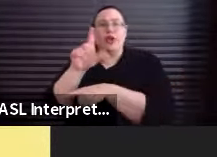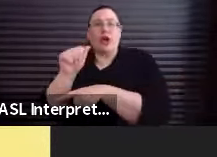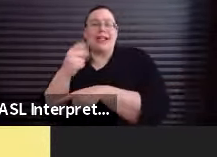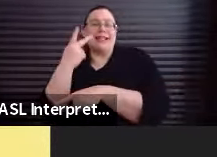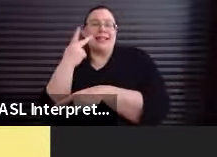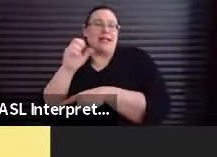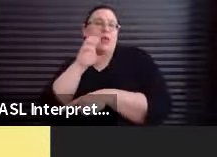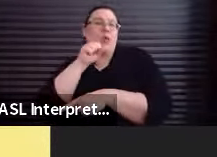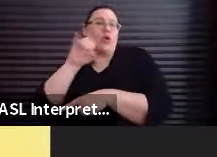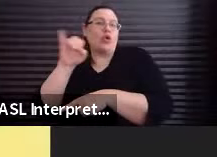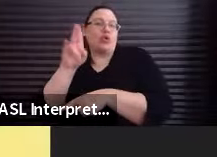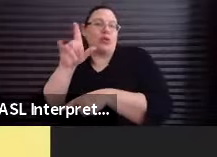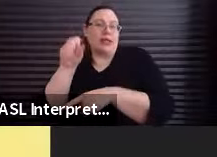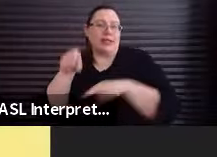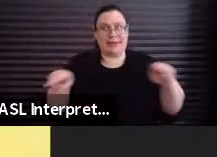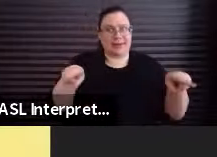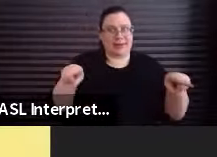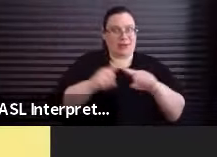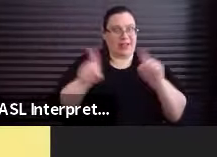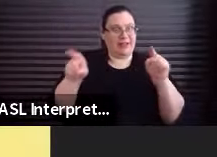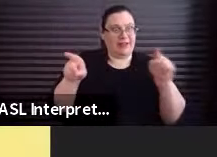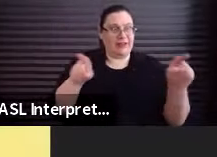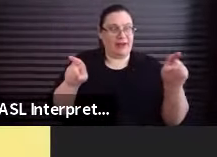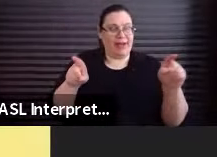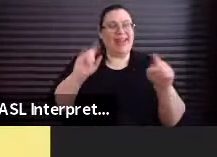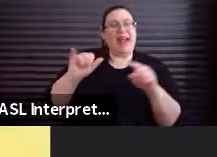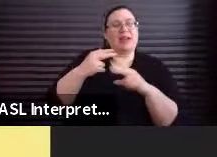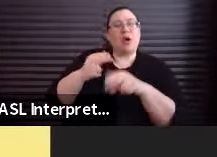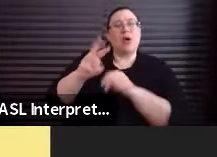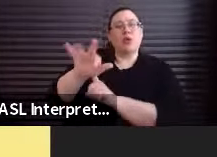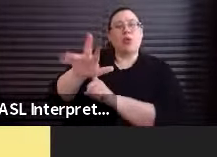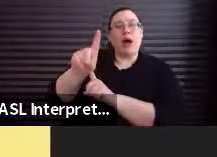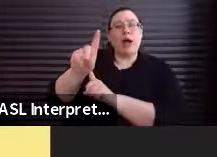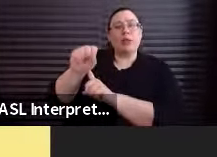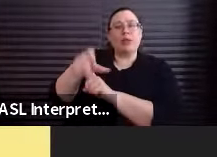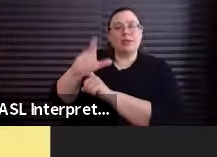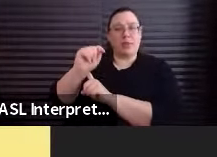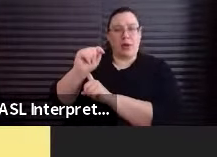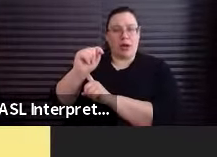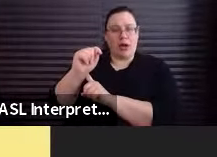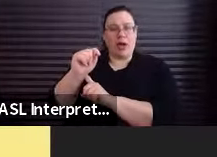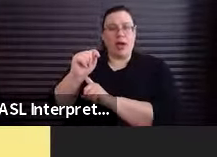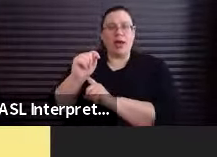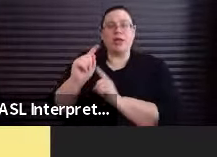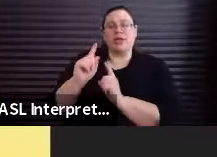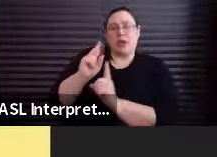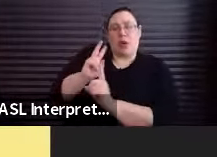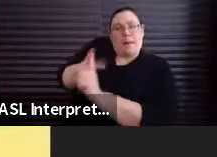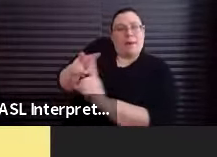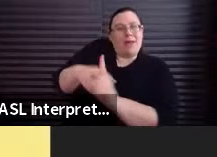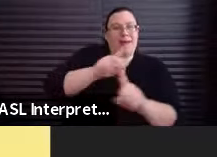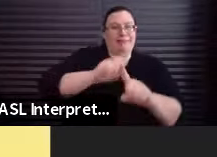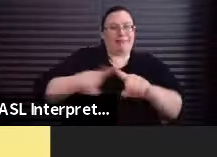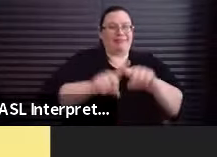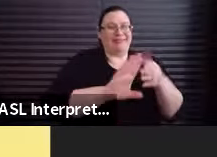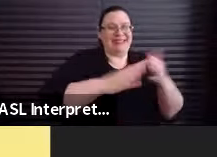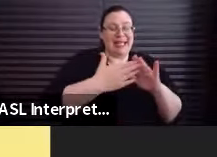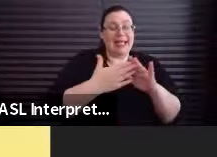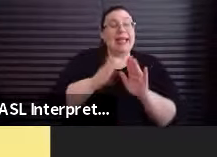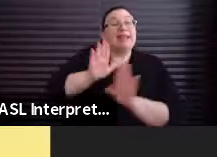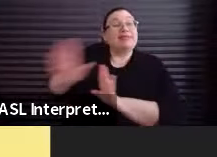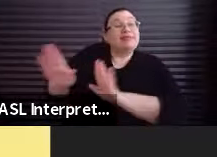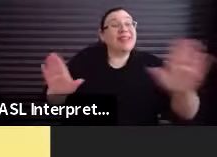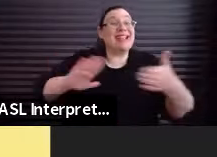commercial. That's showing that it's a wild spot. They picked which cities, and every city or market has a unit